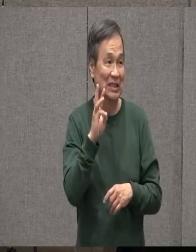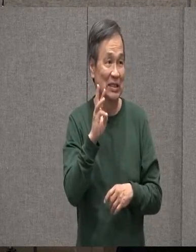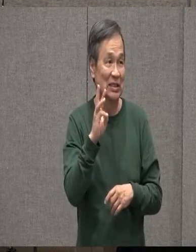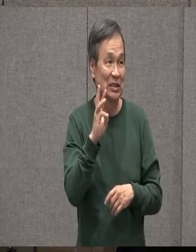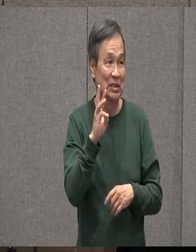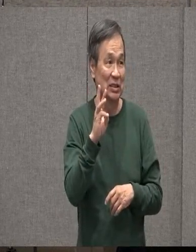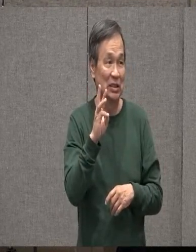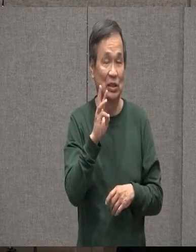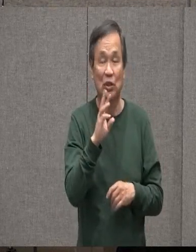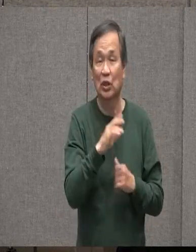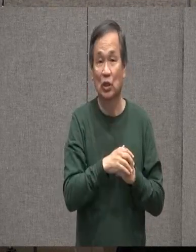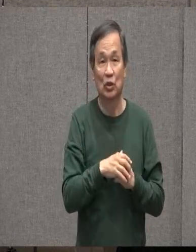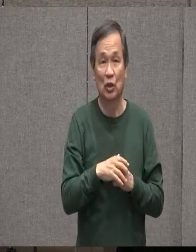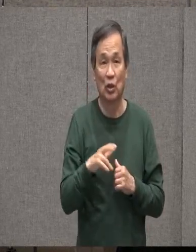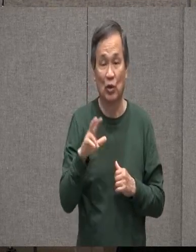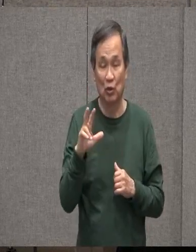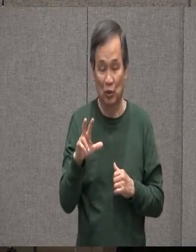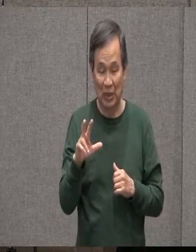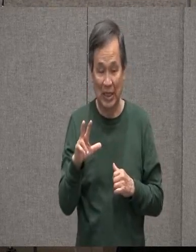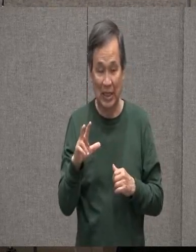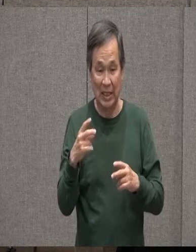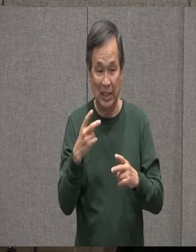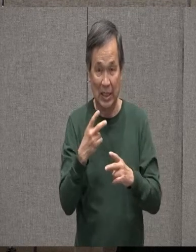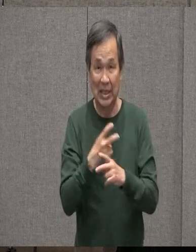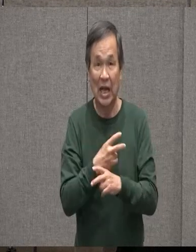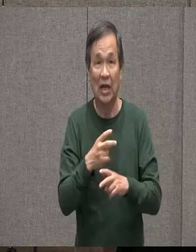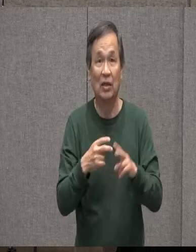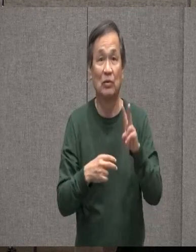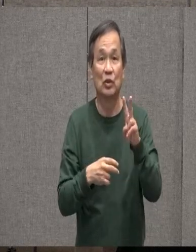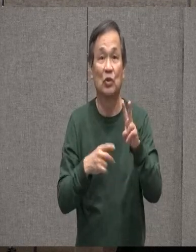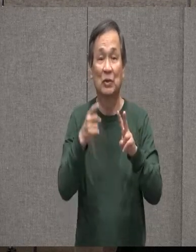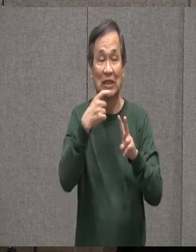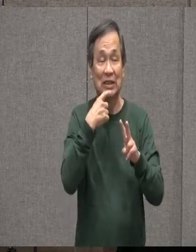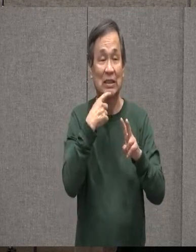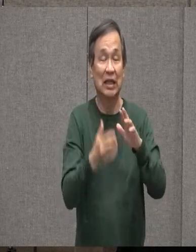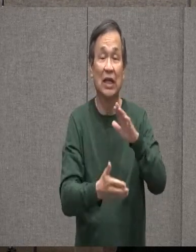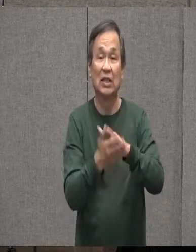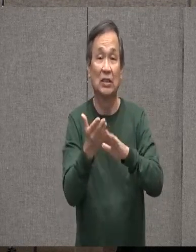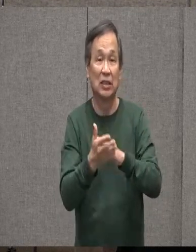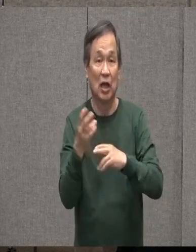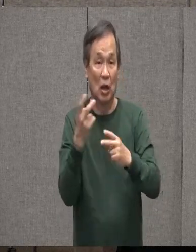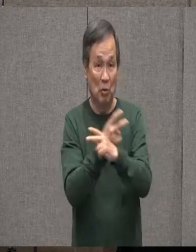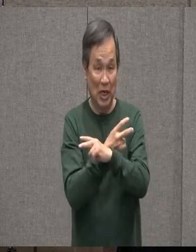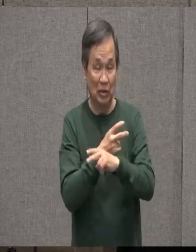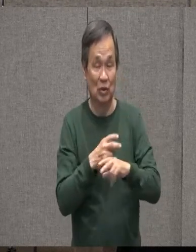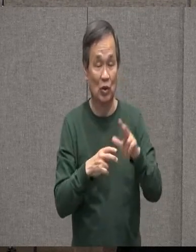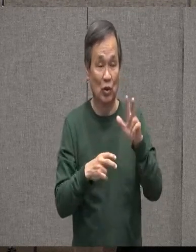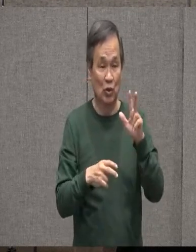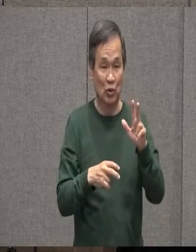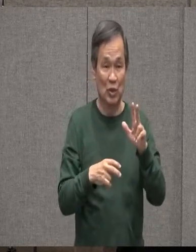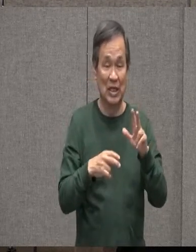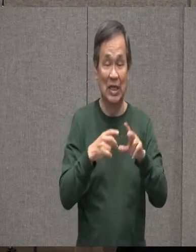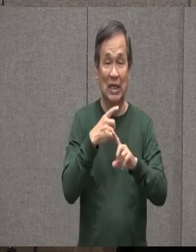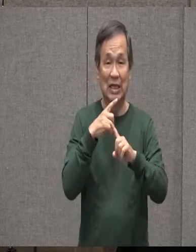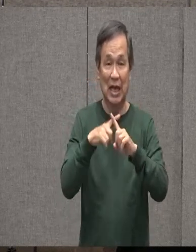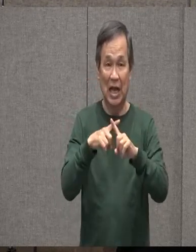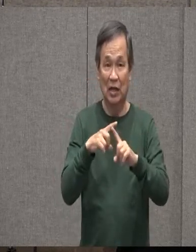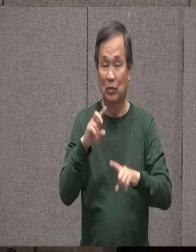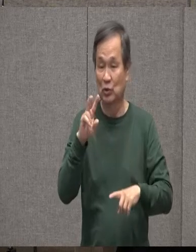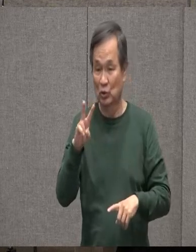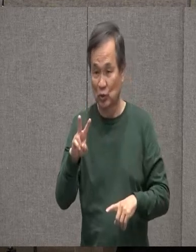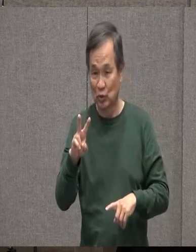Now remember, I cannot use that 3 again in this column, nor in this row. So I've